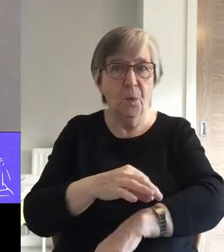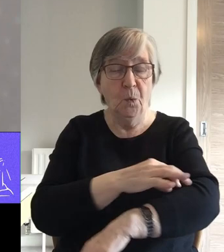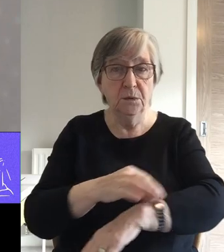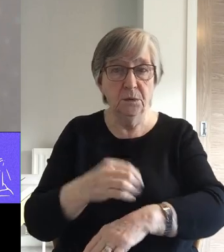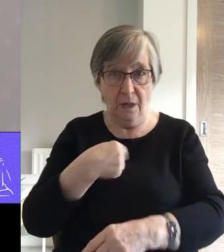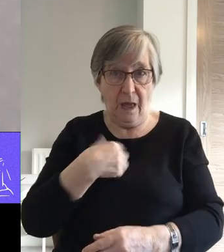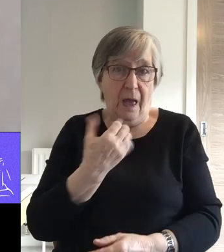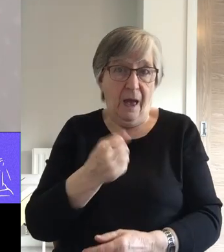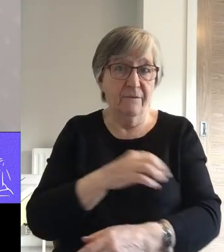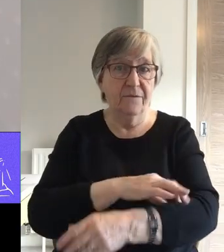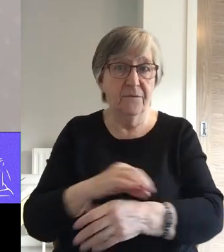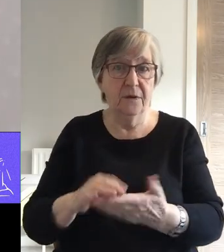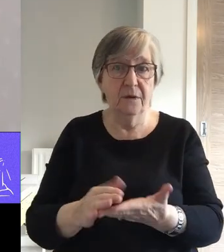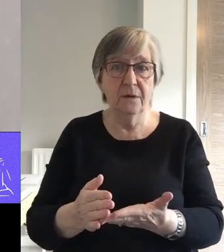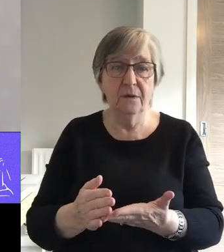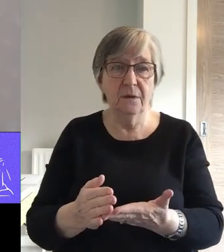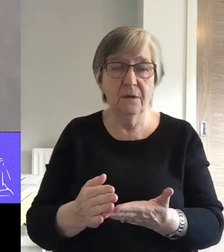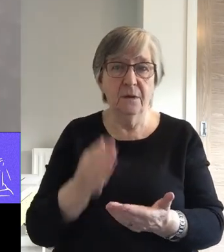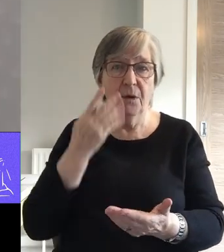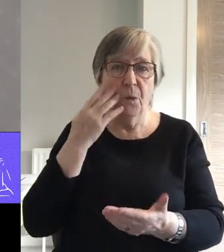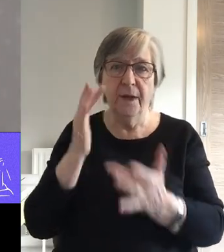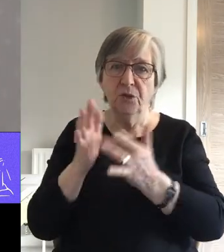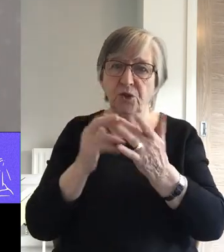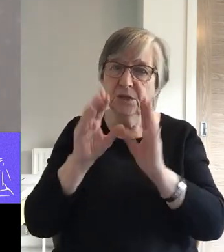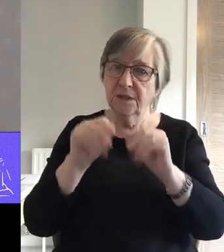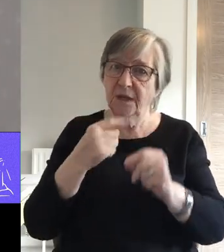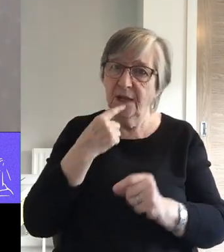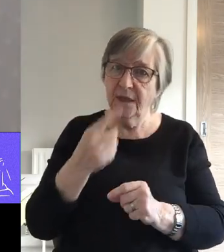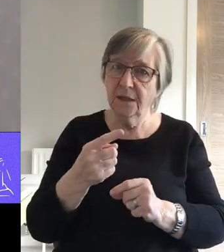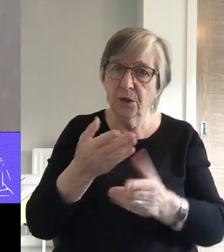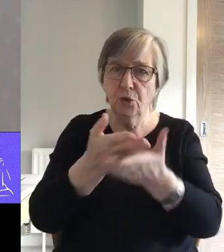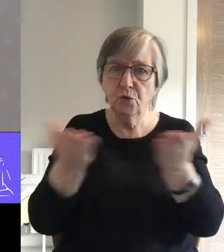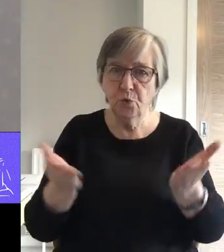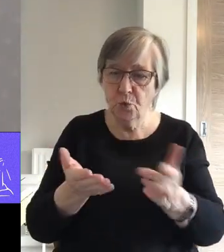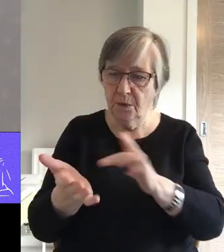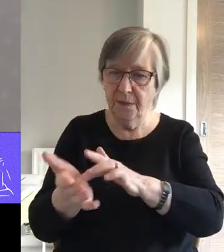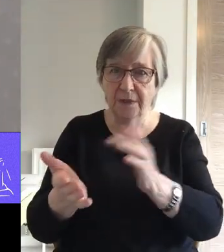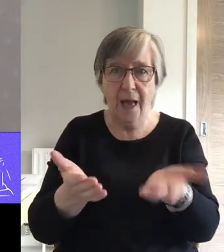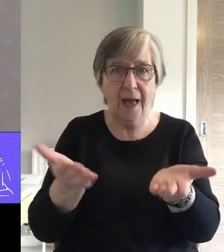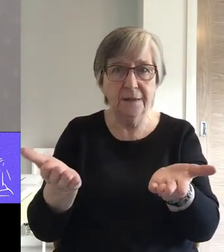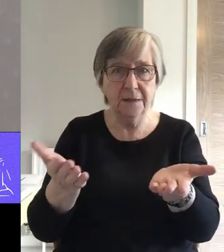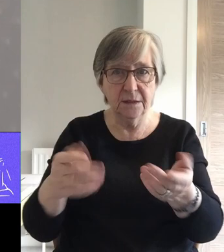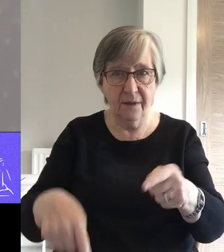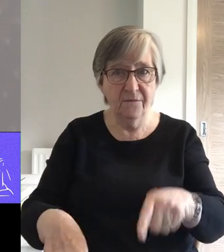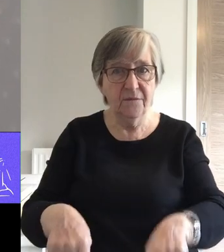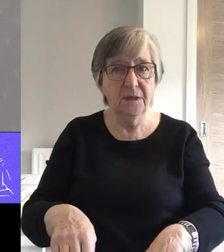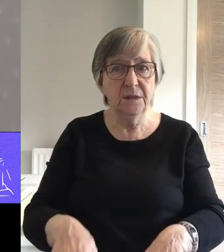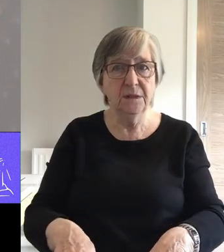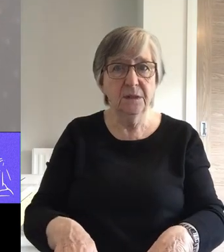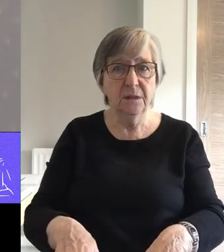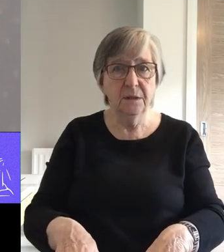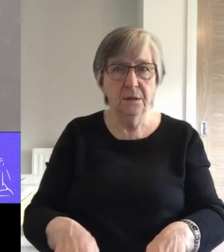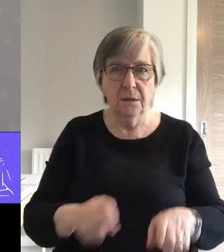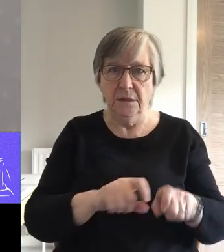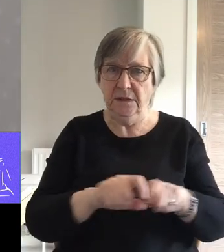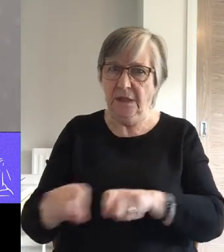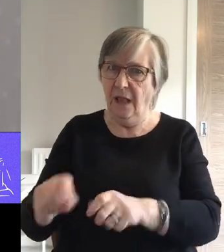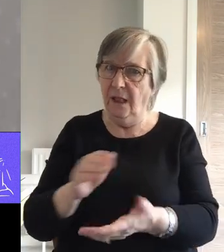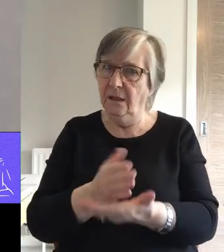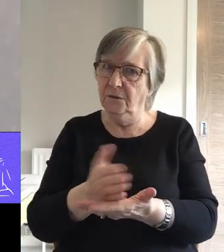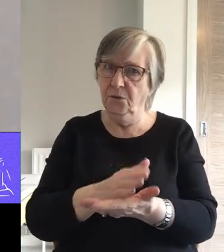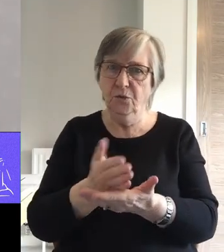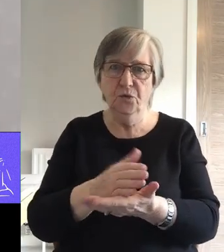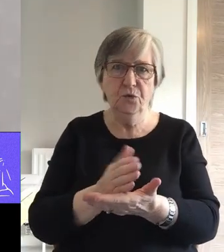you see I have. When he had said this, he showed them his hands and feet. And while they still did not believe